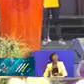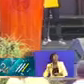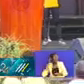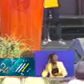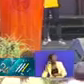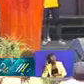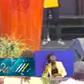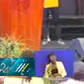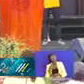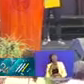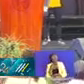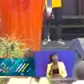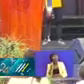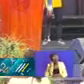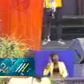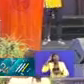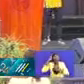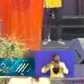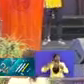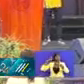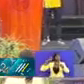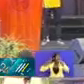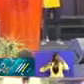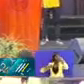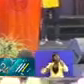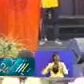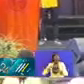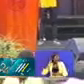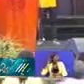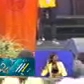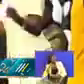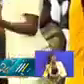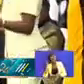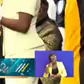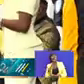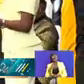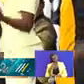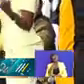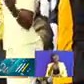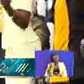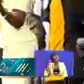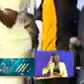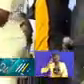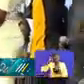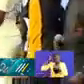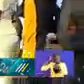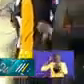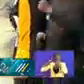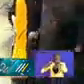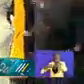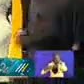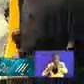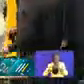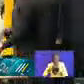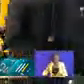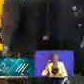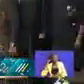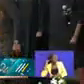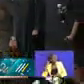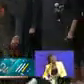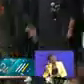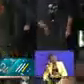Victory I hear the sound of for Generation I hear the sound you